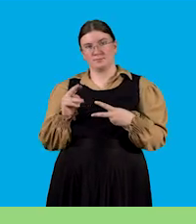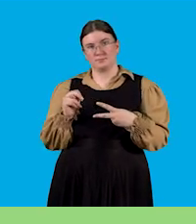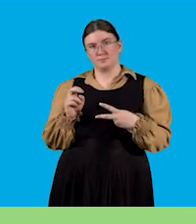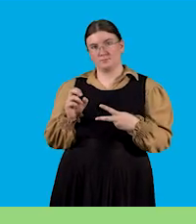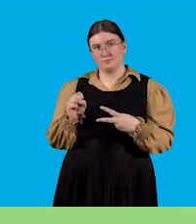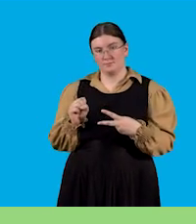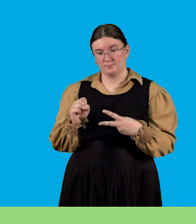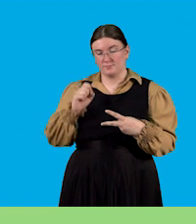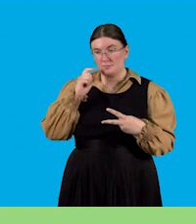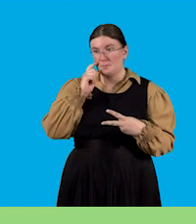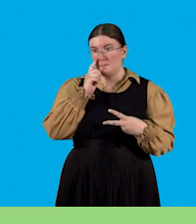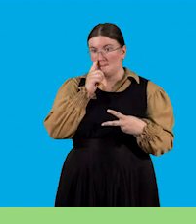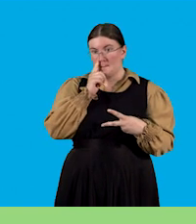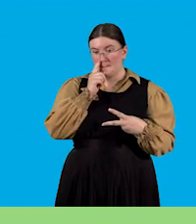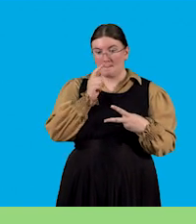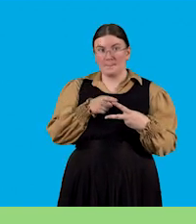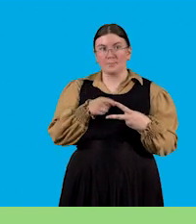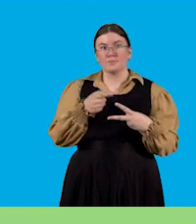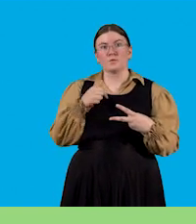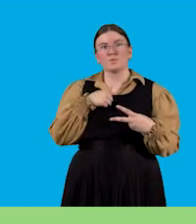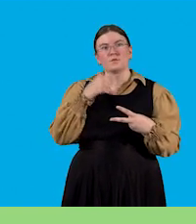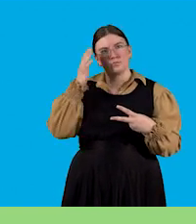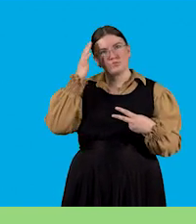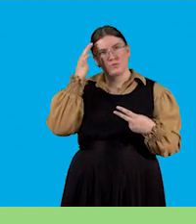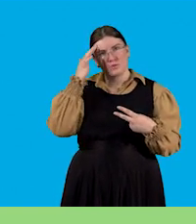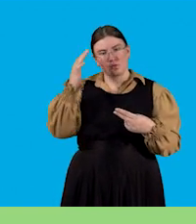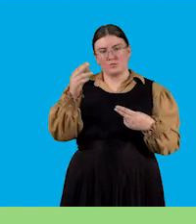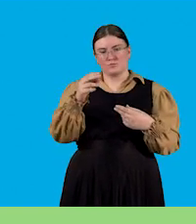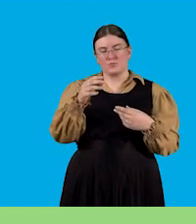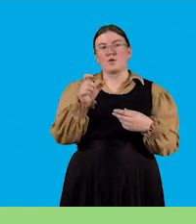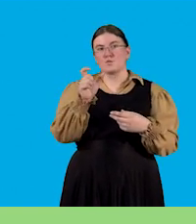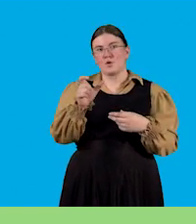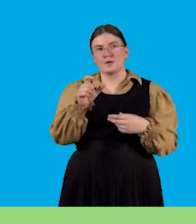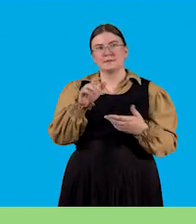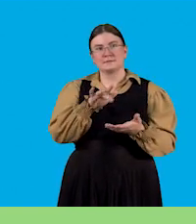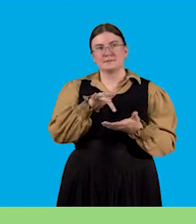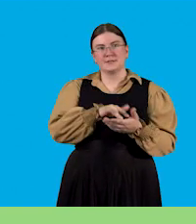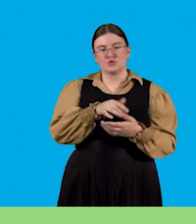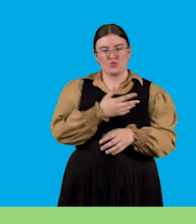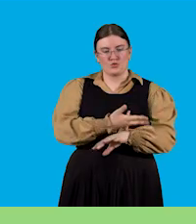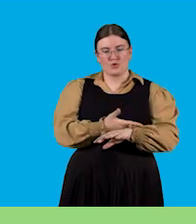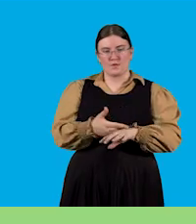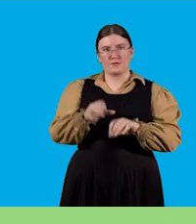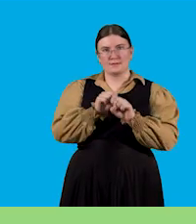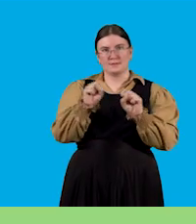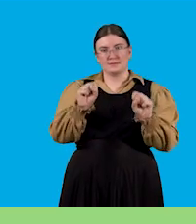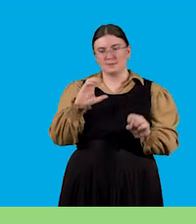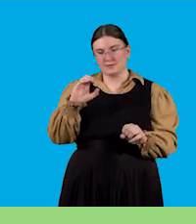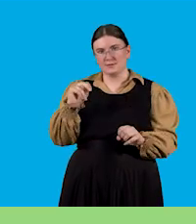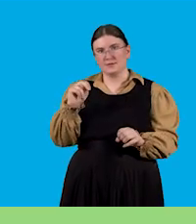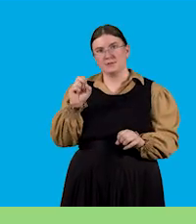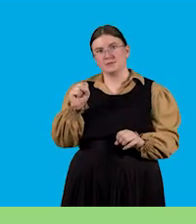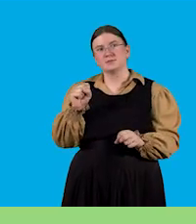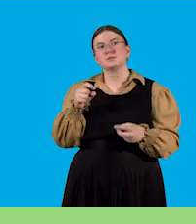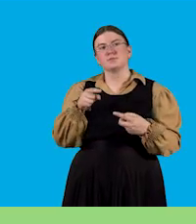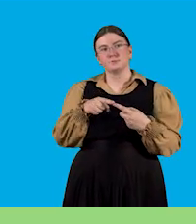the central nervous system, we know that it is abbreviated as CNS, is one of two parts